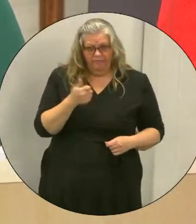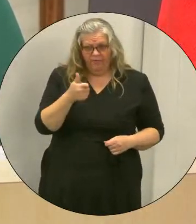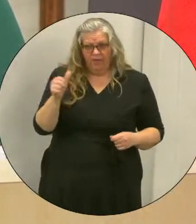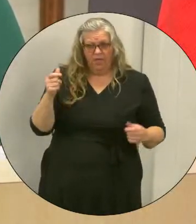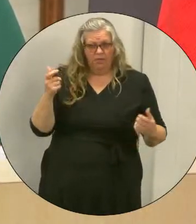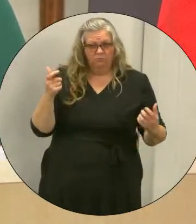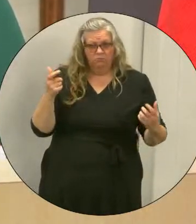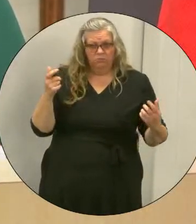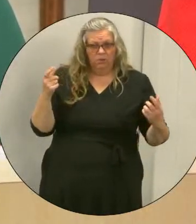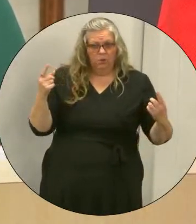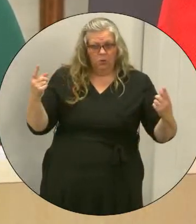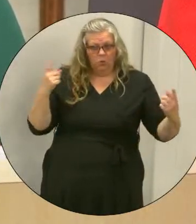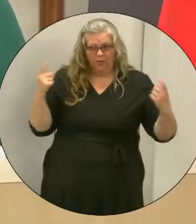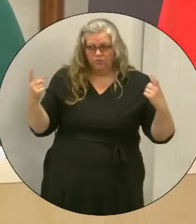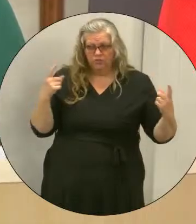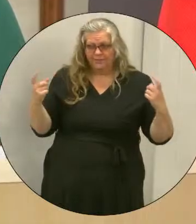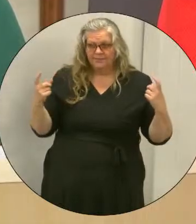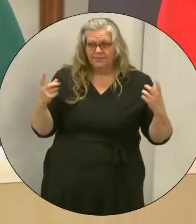questions?